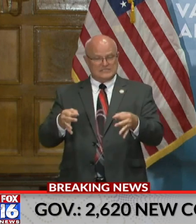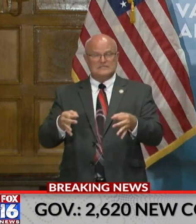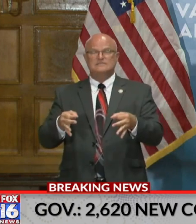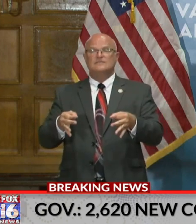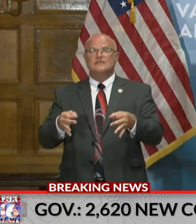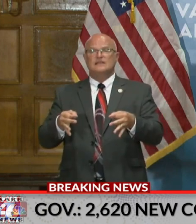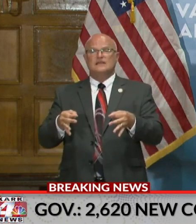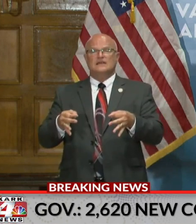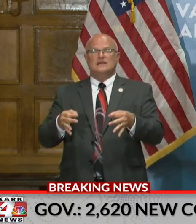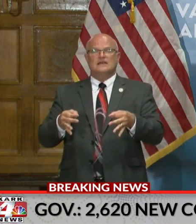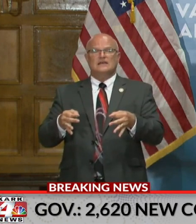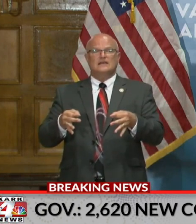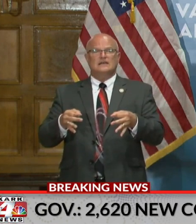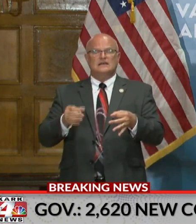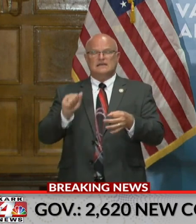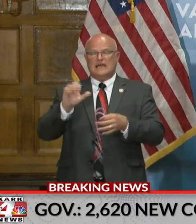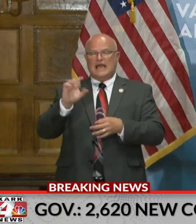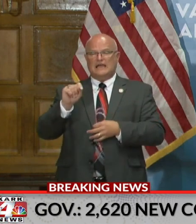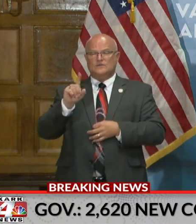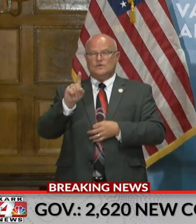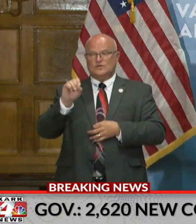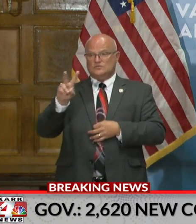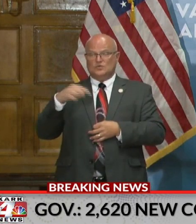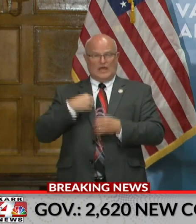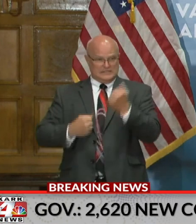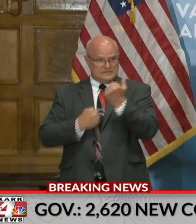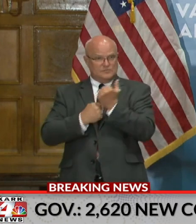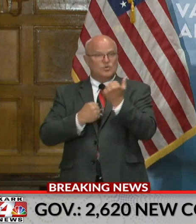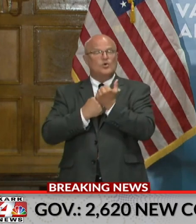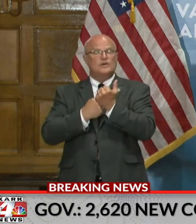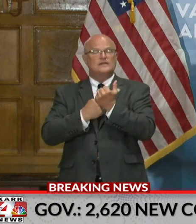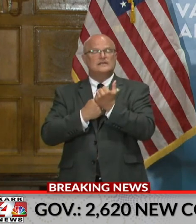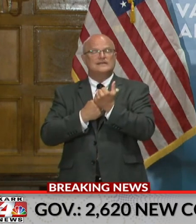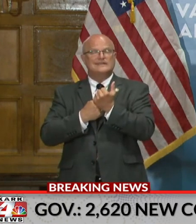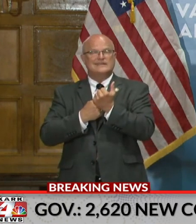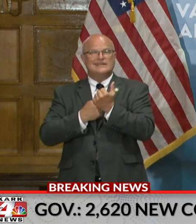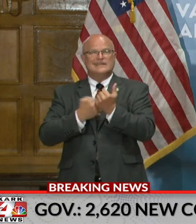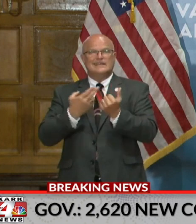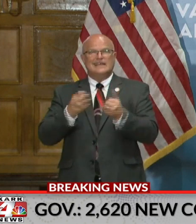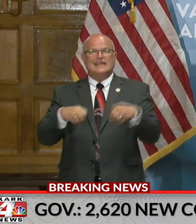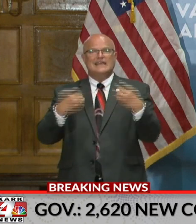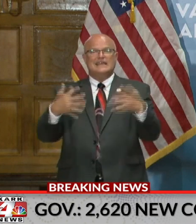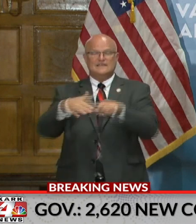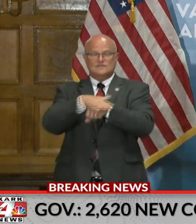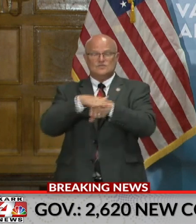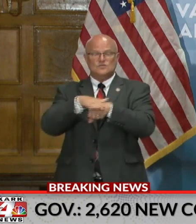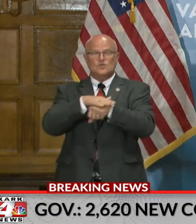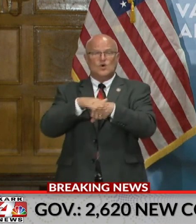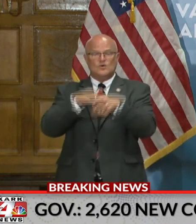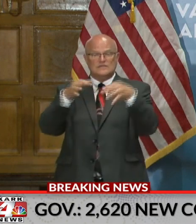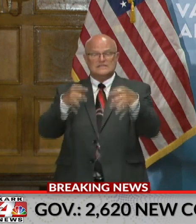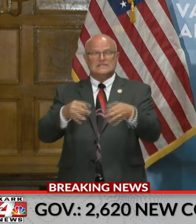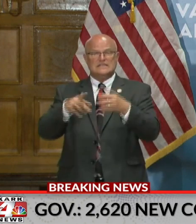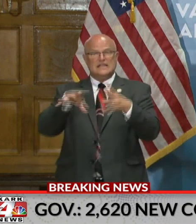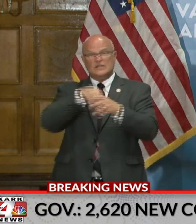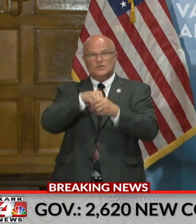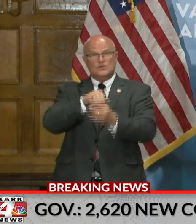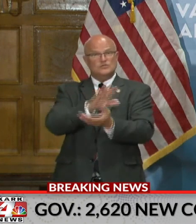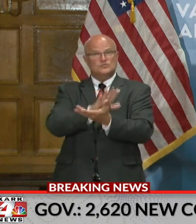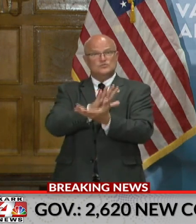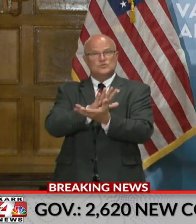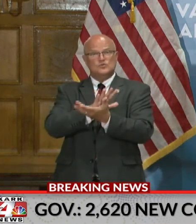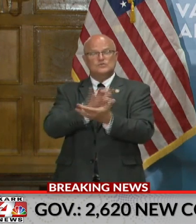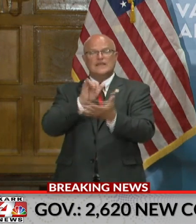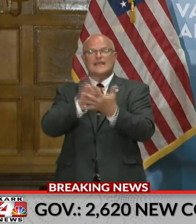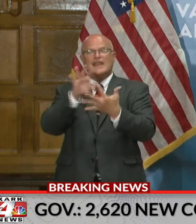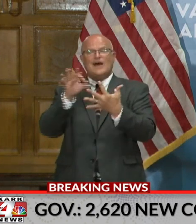Act 1002, which I support, it gives local jurisdictions, including schools,